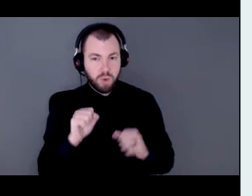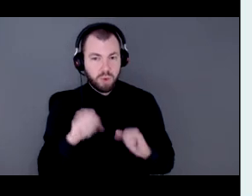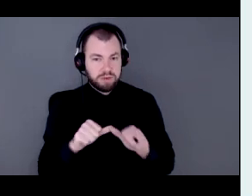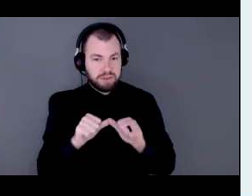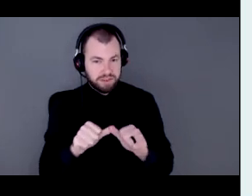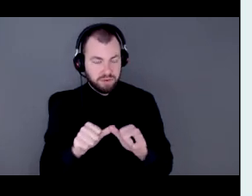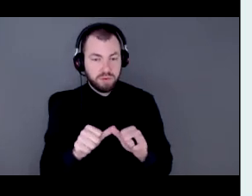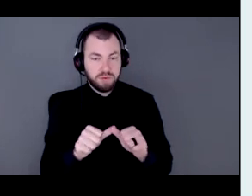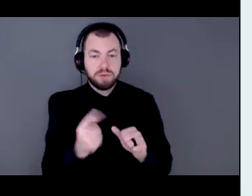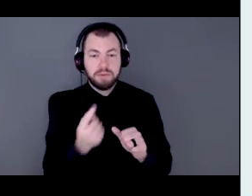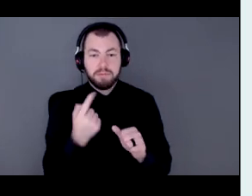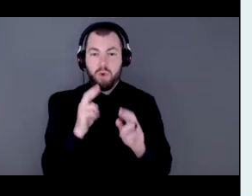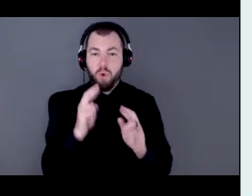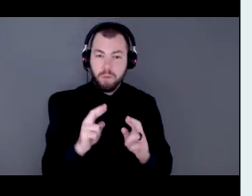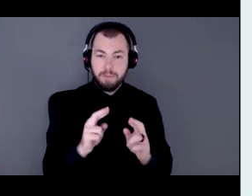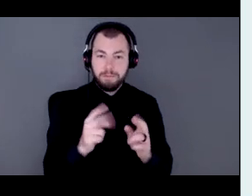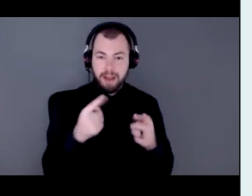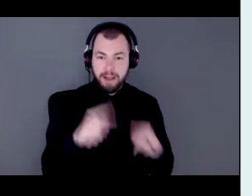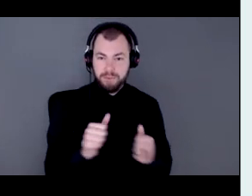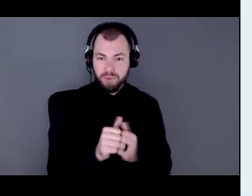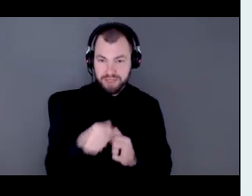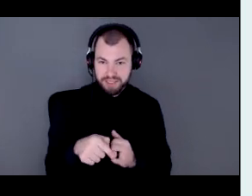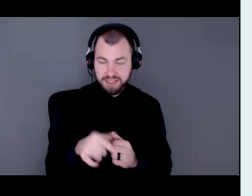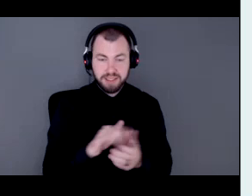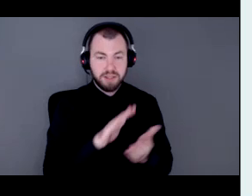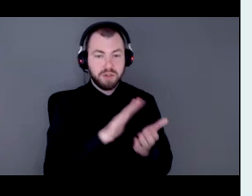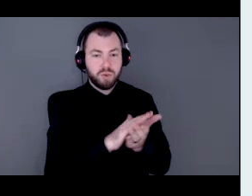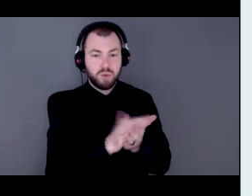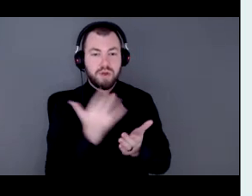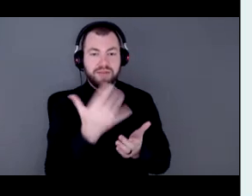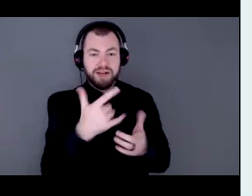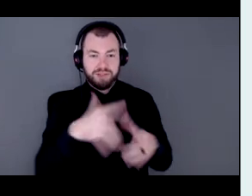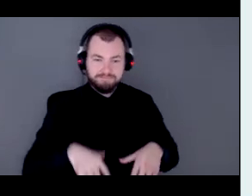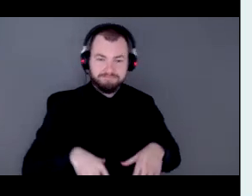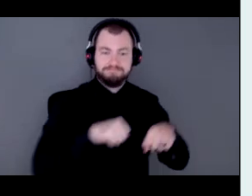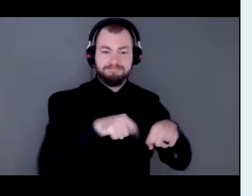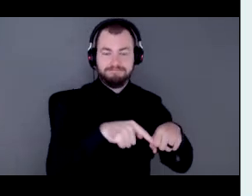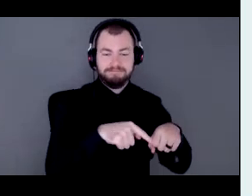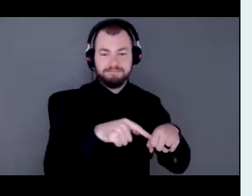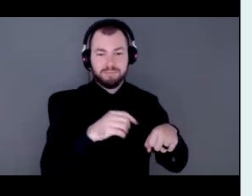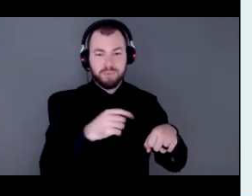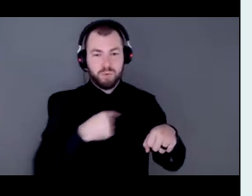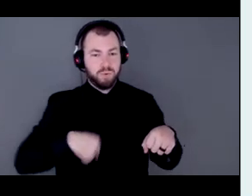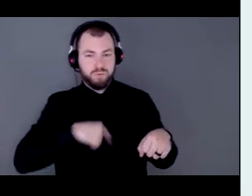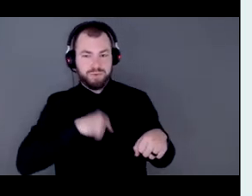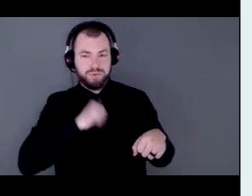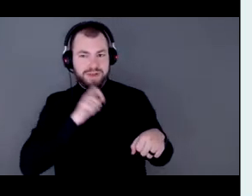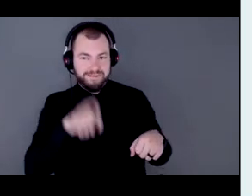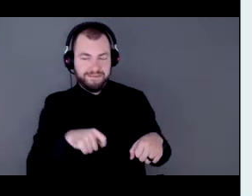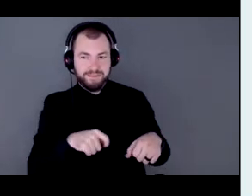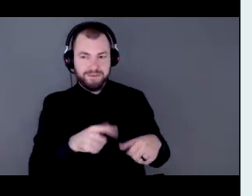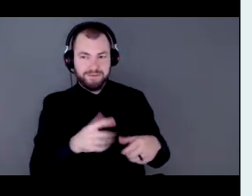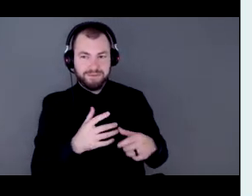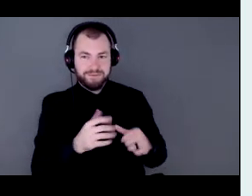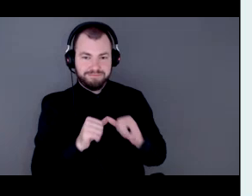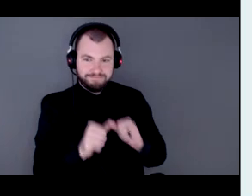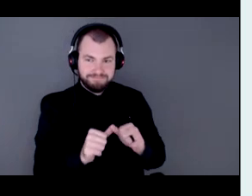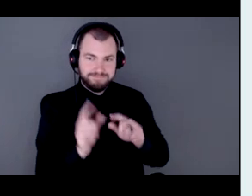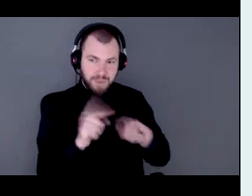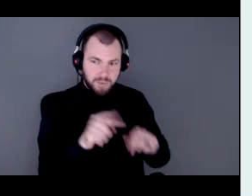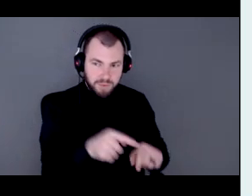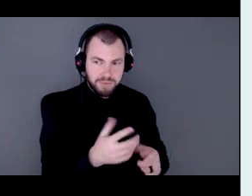to have that happen with this is that the school eventually takes it on, where we don't have to constantly be going there. That's one of our